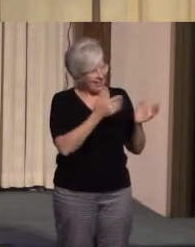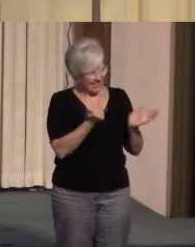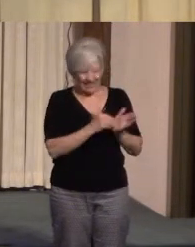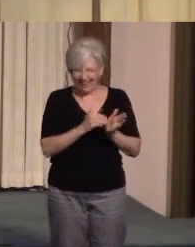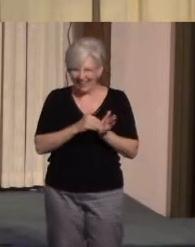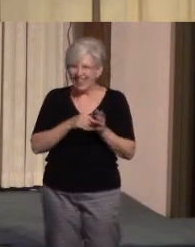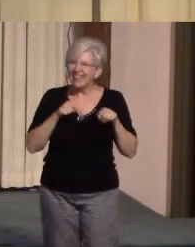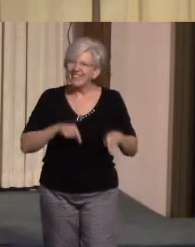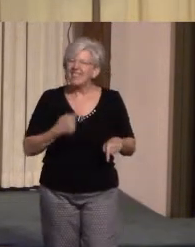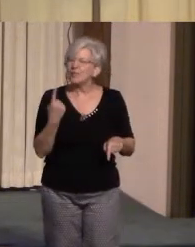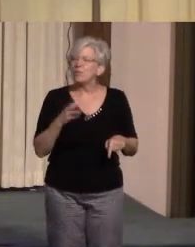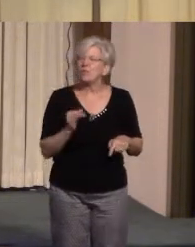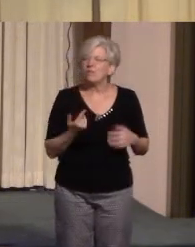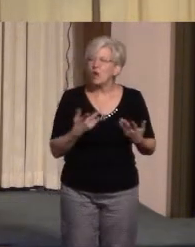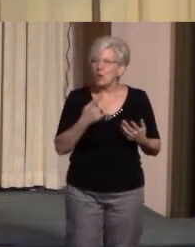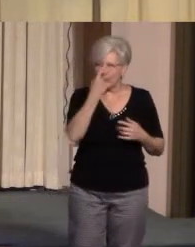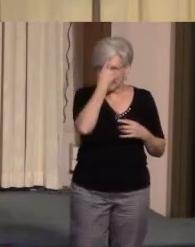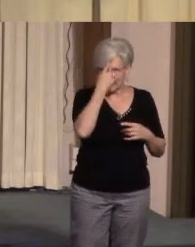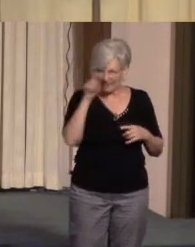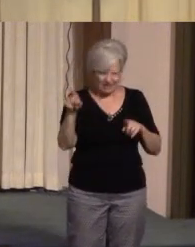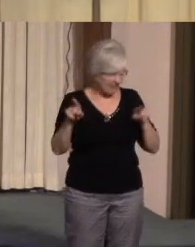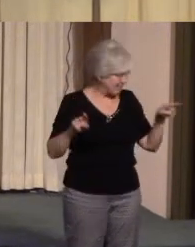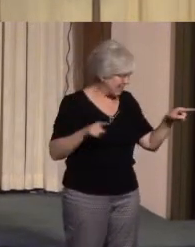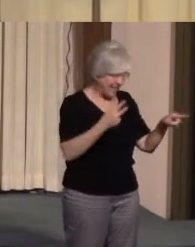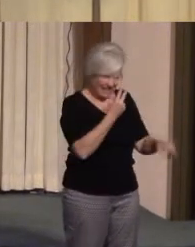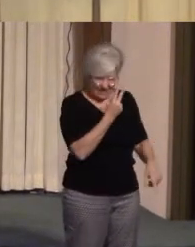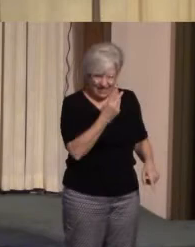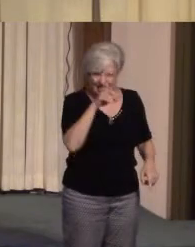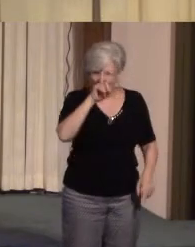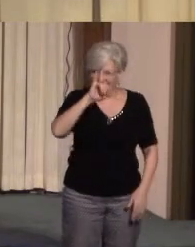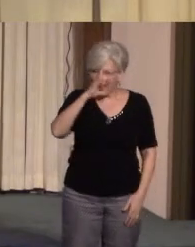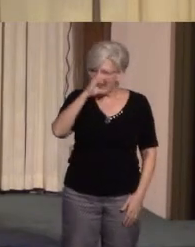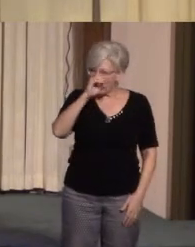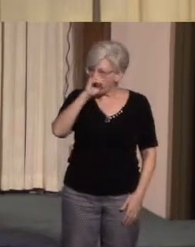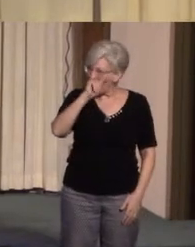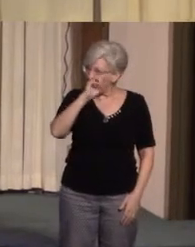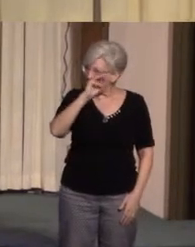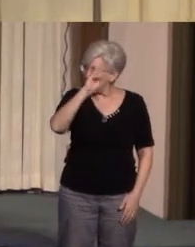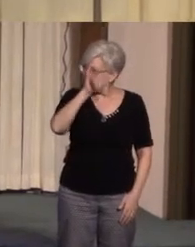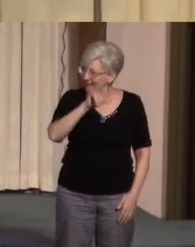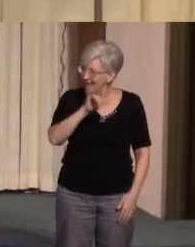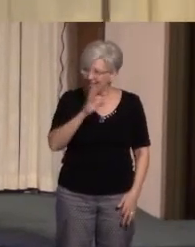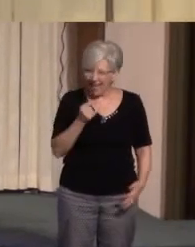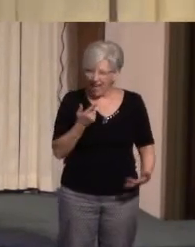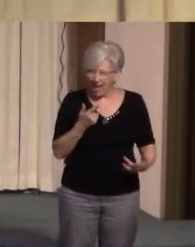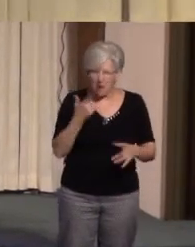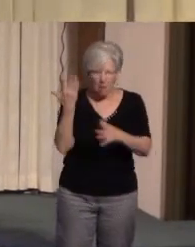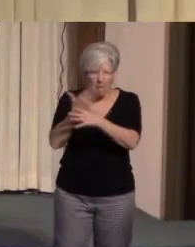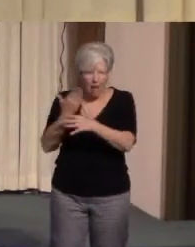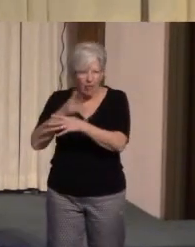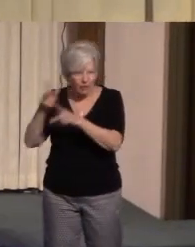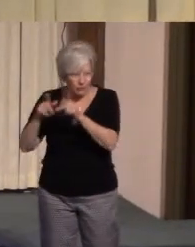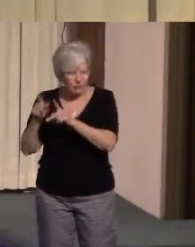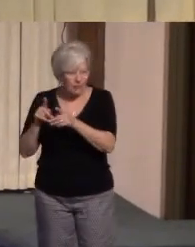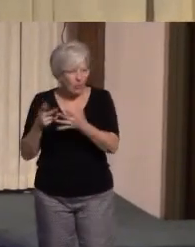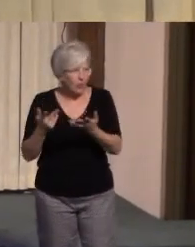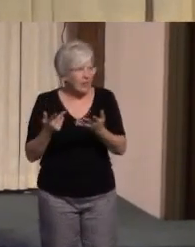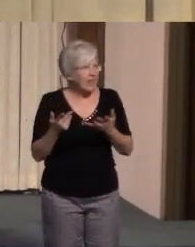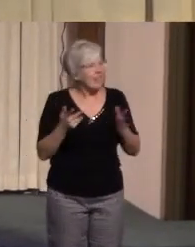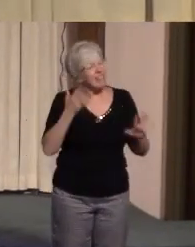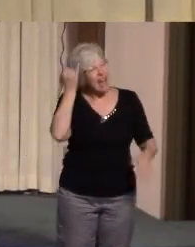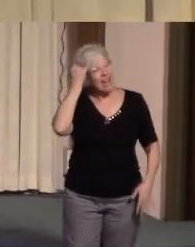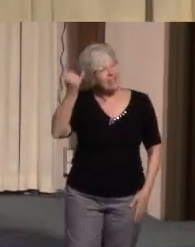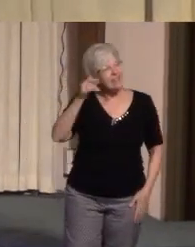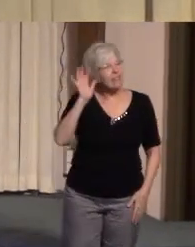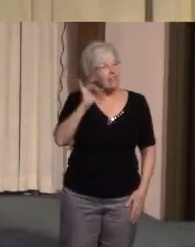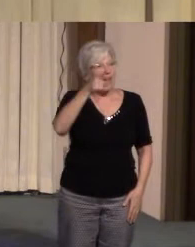is one of those dichotomies that sometimes bugs people when we're talking about God, is the idea that God can be both